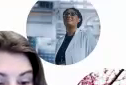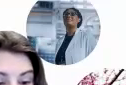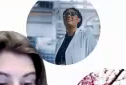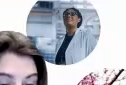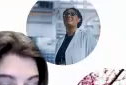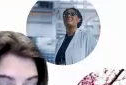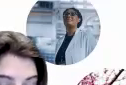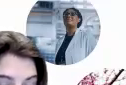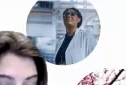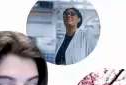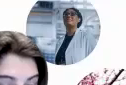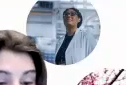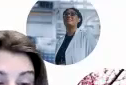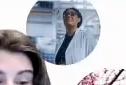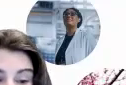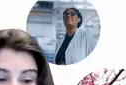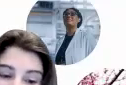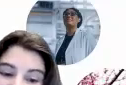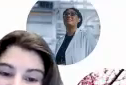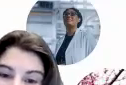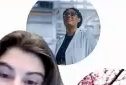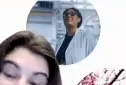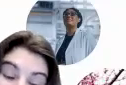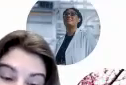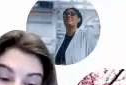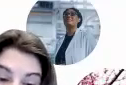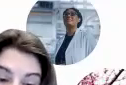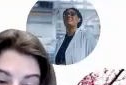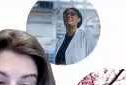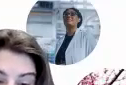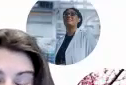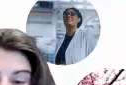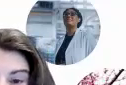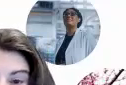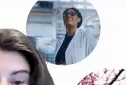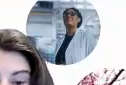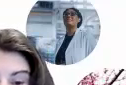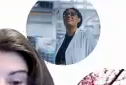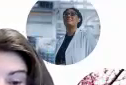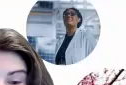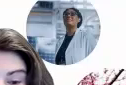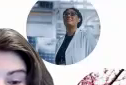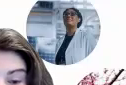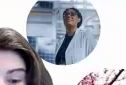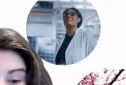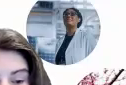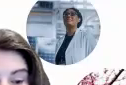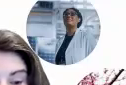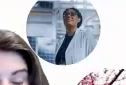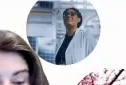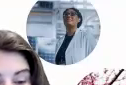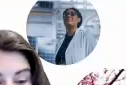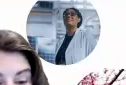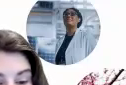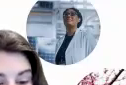addition, we want to support evidence-based decision-making through this webinar by sharing data-driven insights